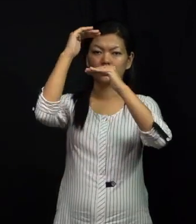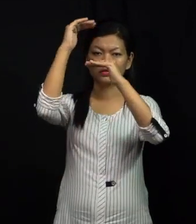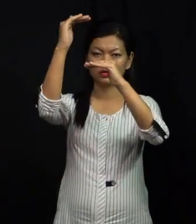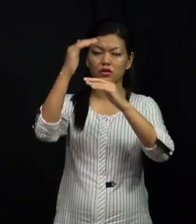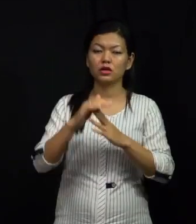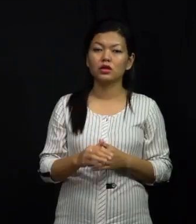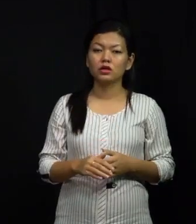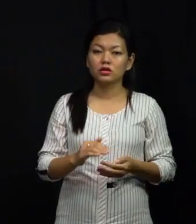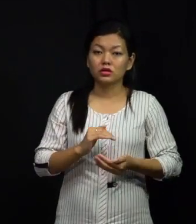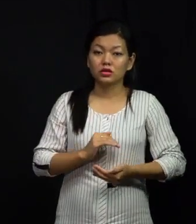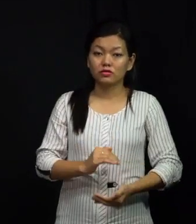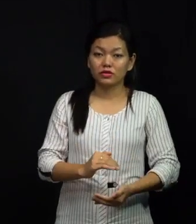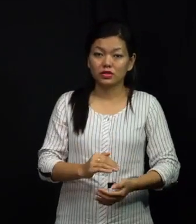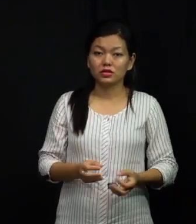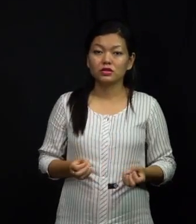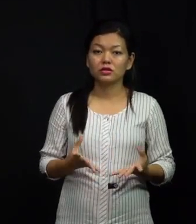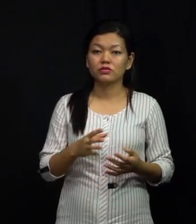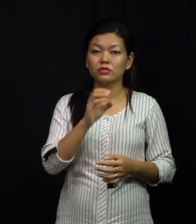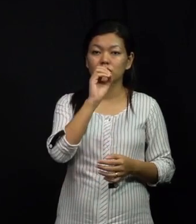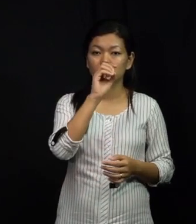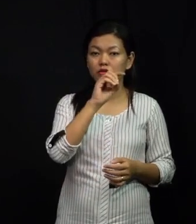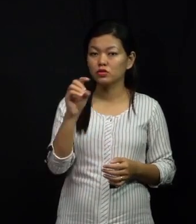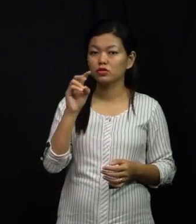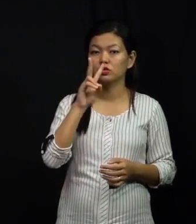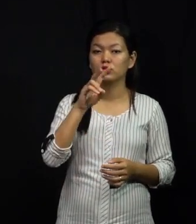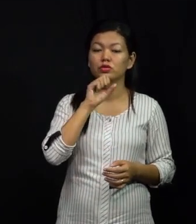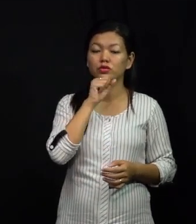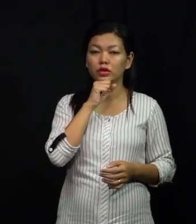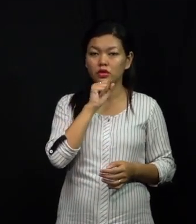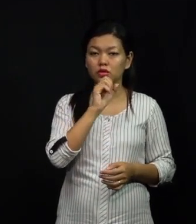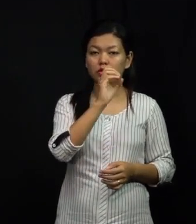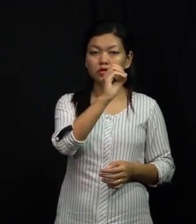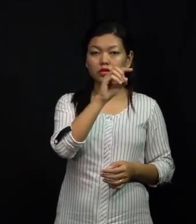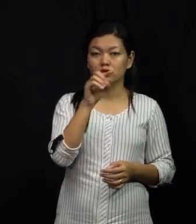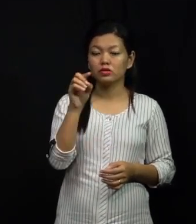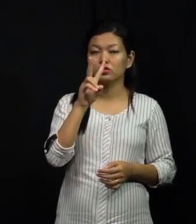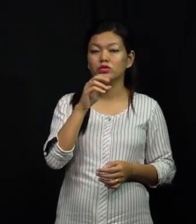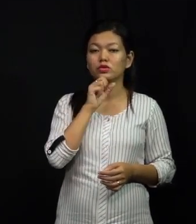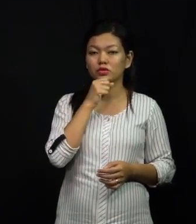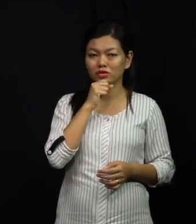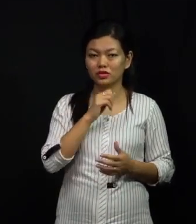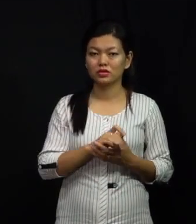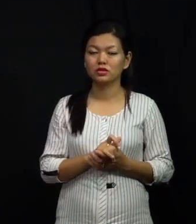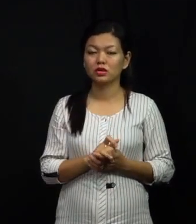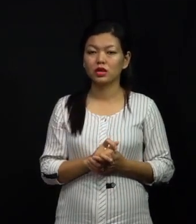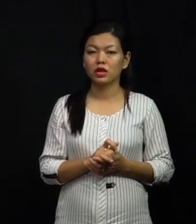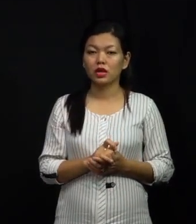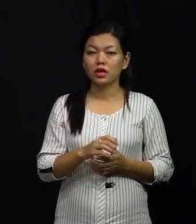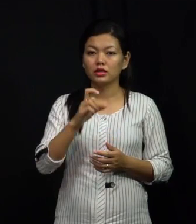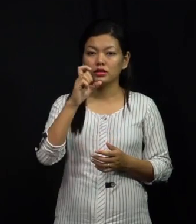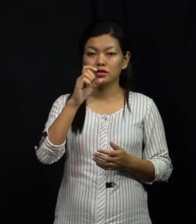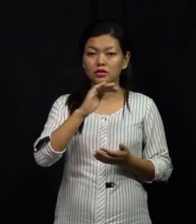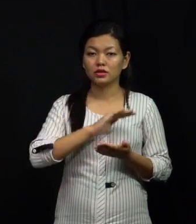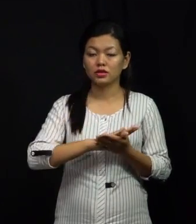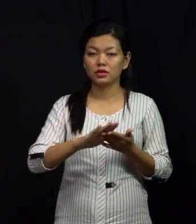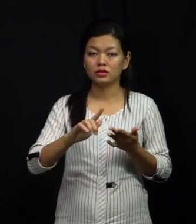0 to 2 years, right? And then childhood will start from the fourth year of your life till